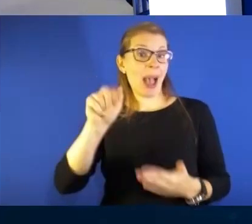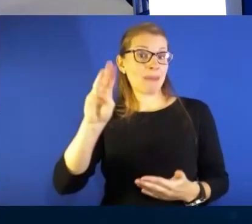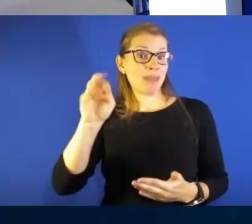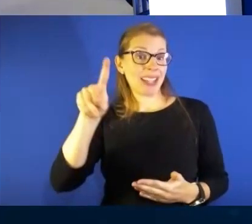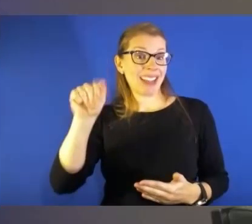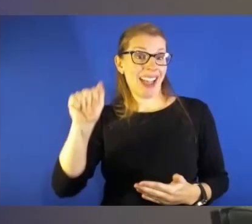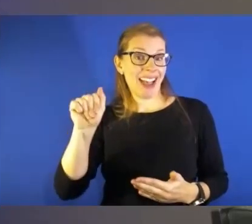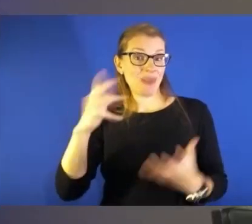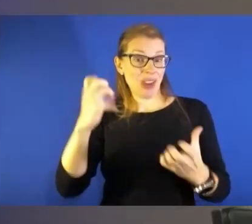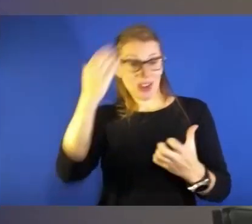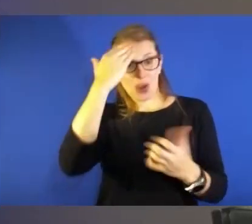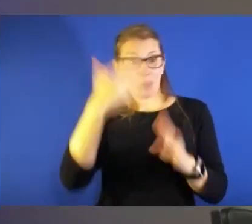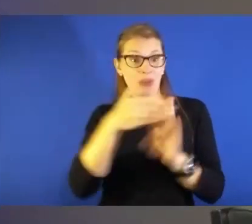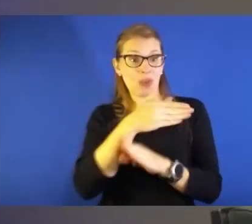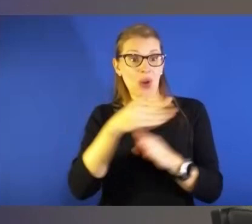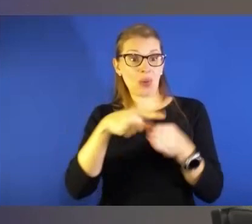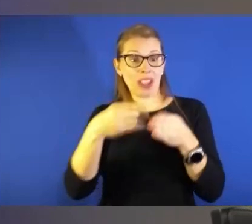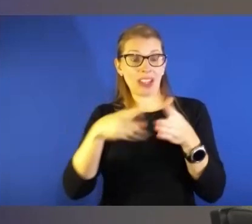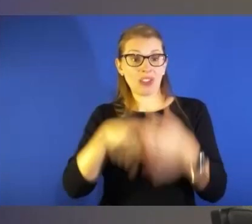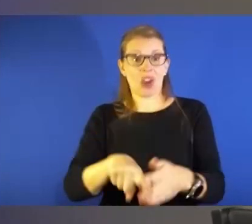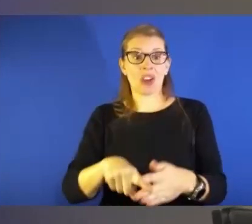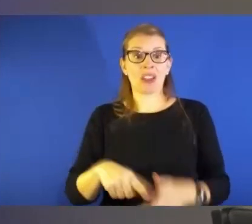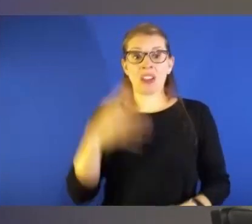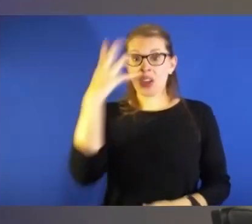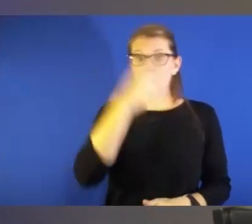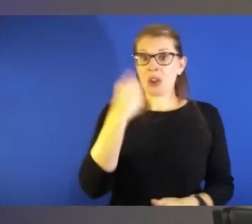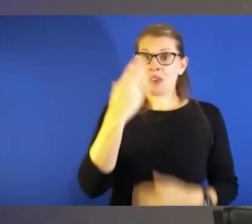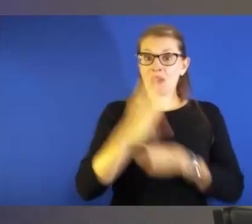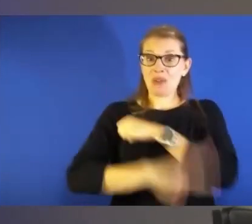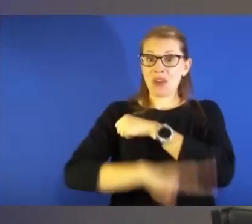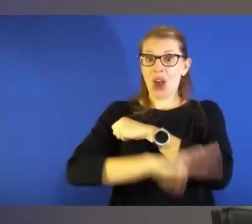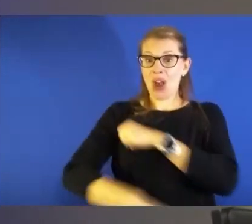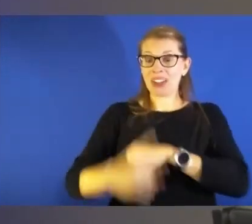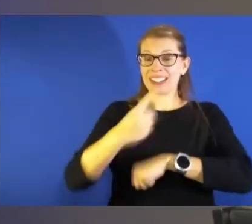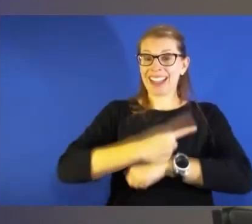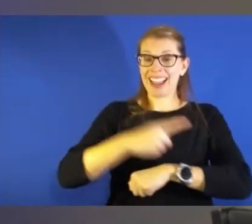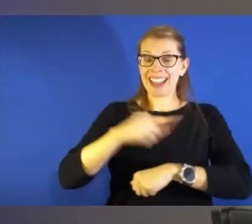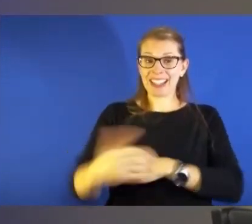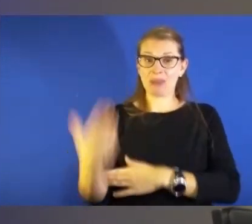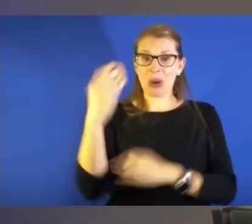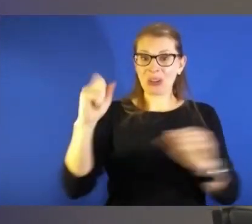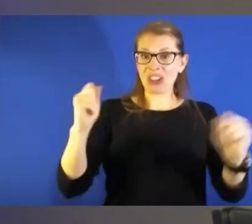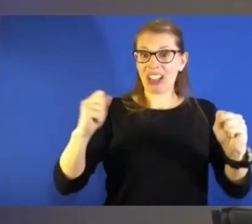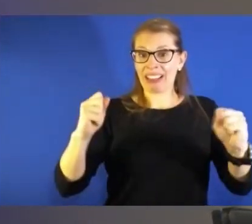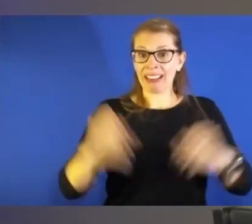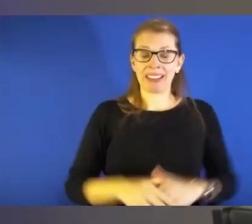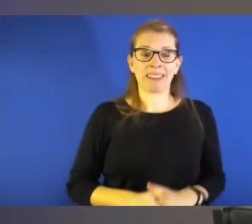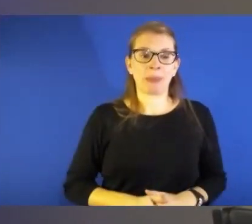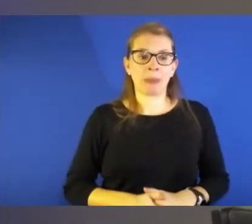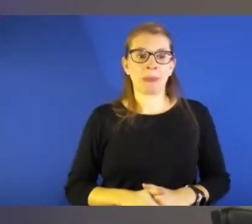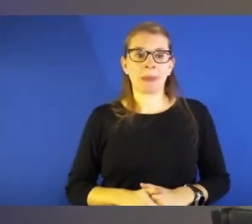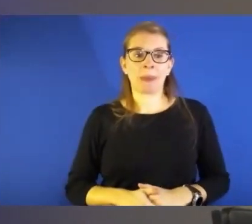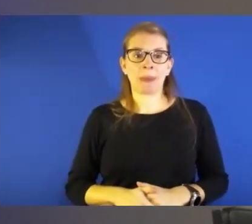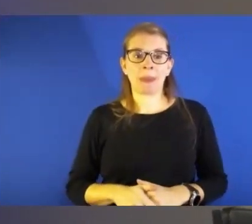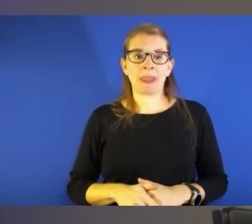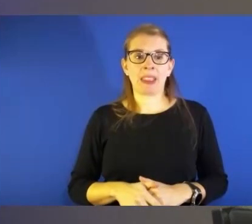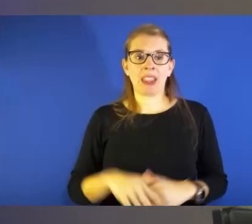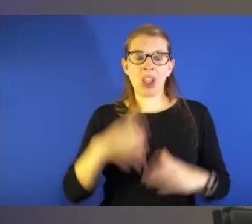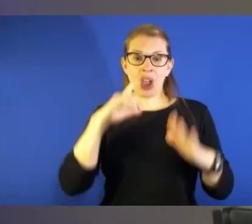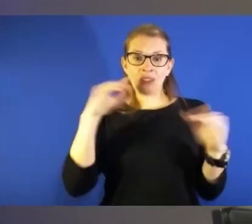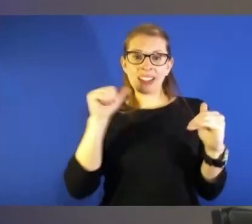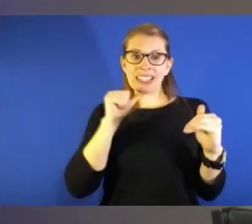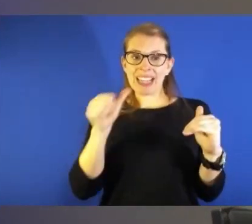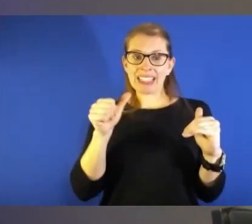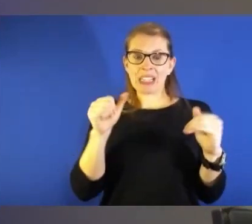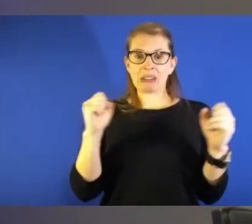our weekend? Yeah, so it was a beautiful fall day this morning, a little chilly, so hopefully that doesn't prohibit people from getting